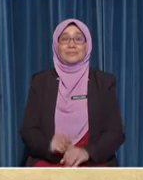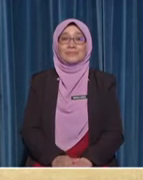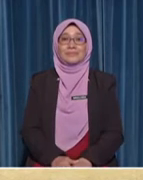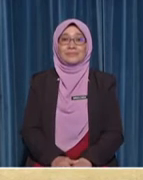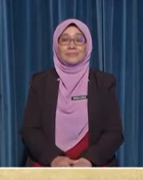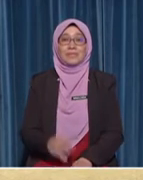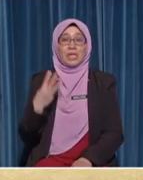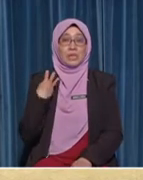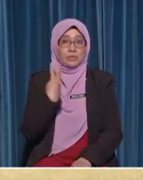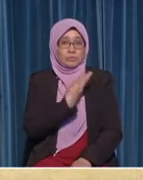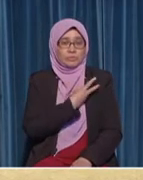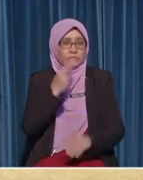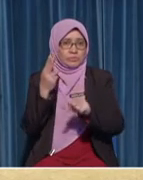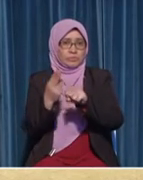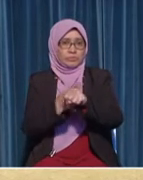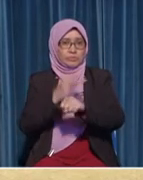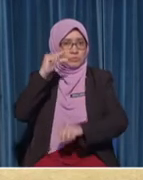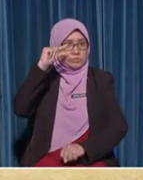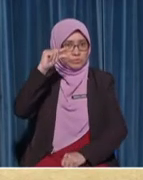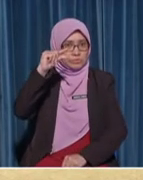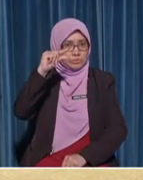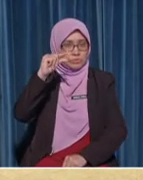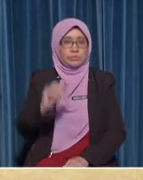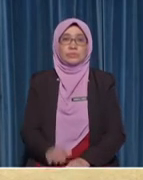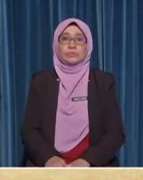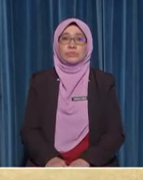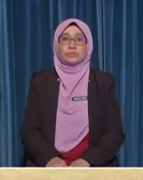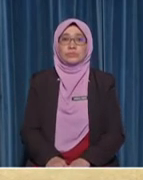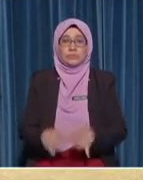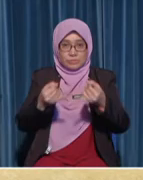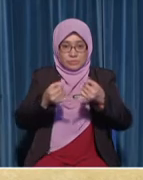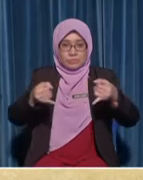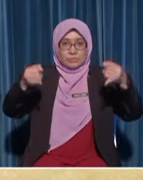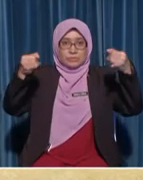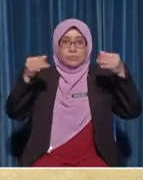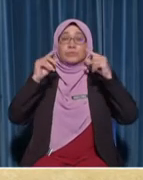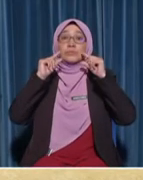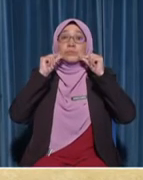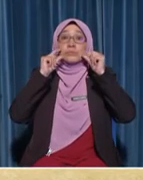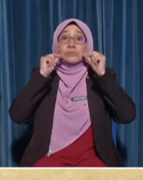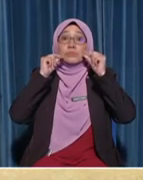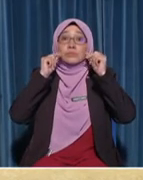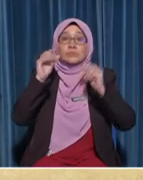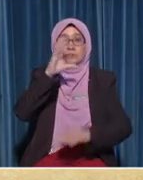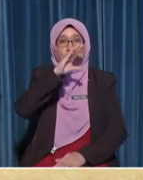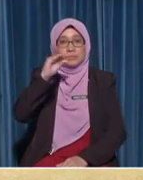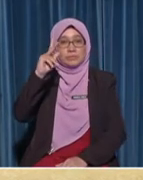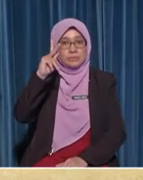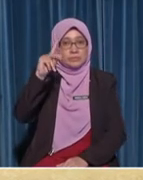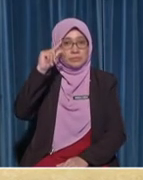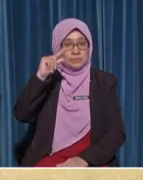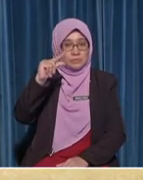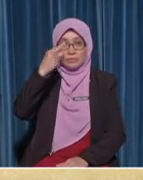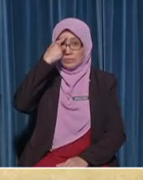kg. We use gram for a jar of sweets and kilogram for